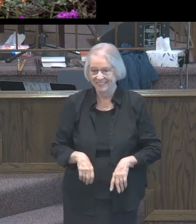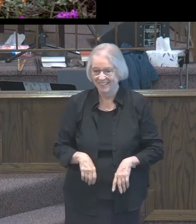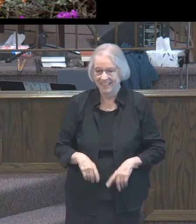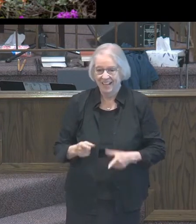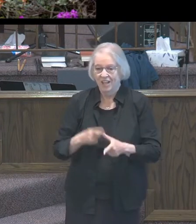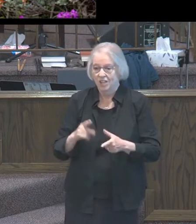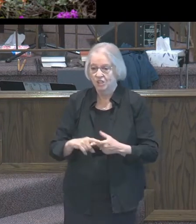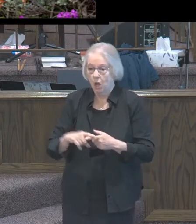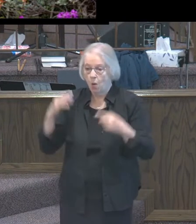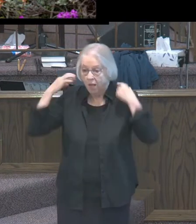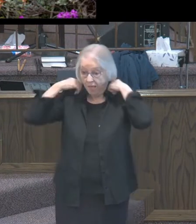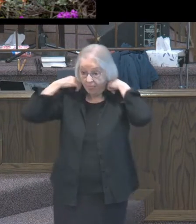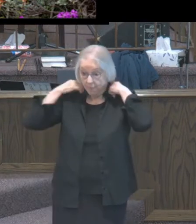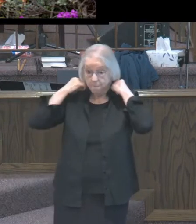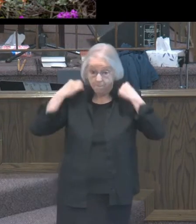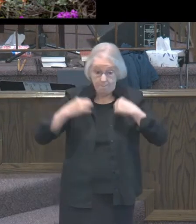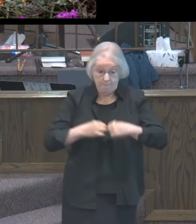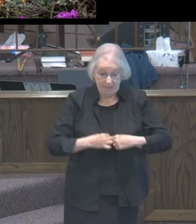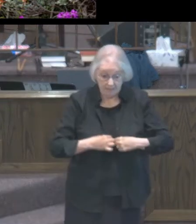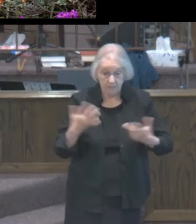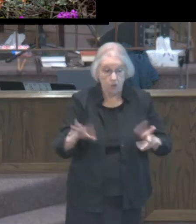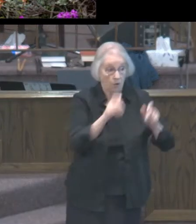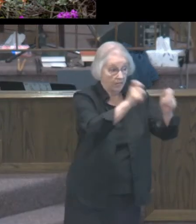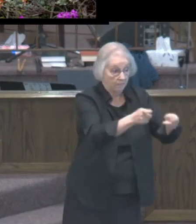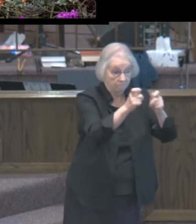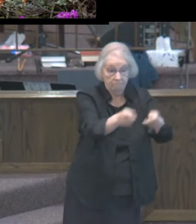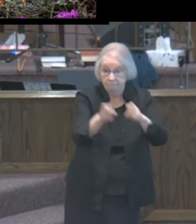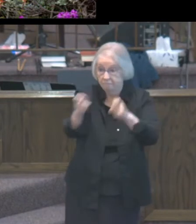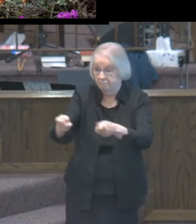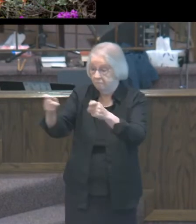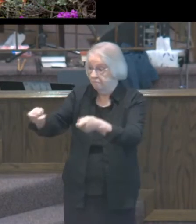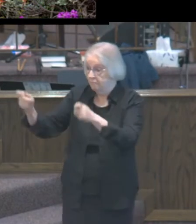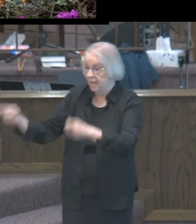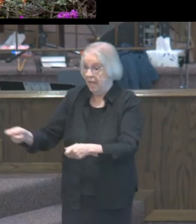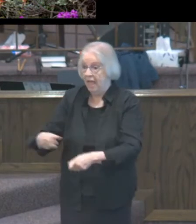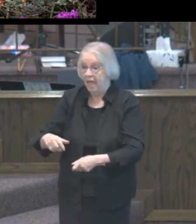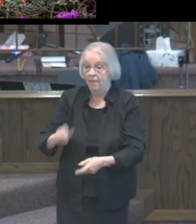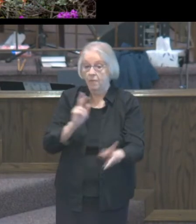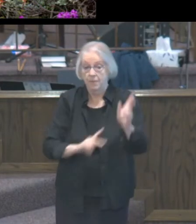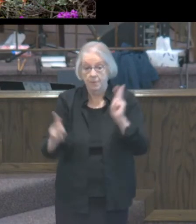the athletes and the competitors have returned home.